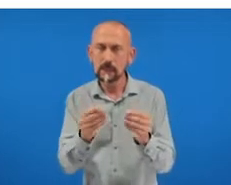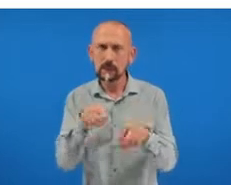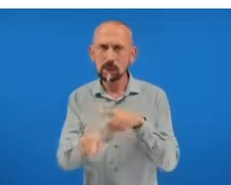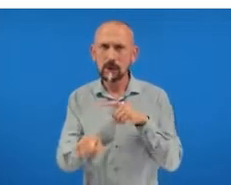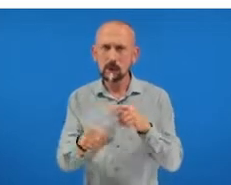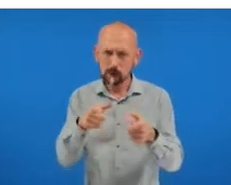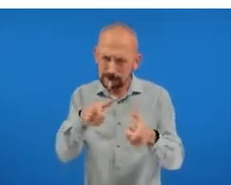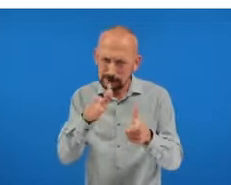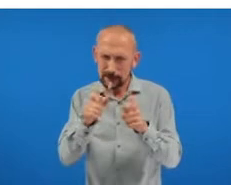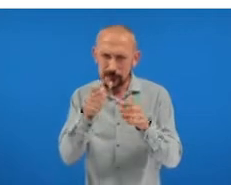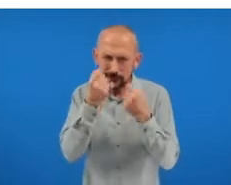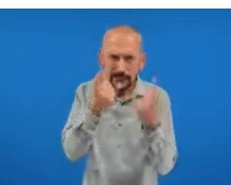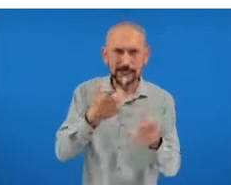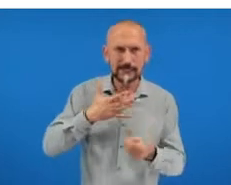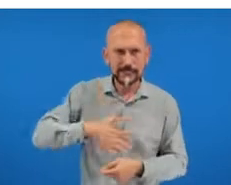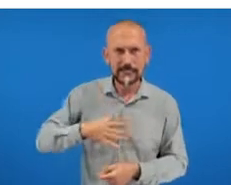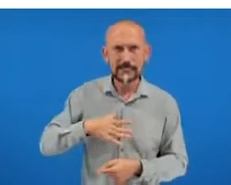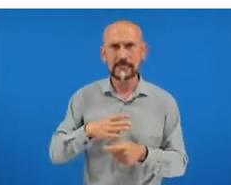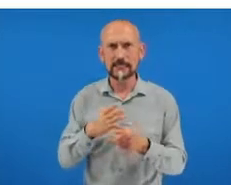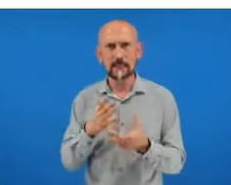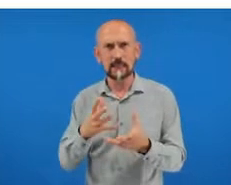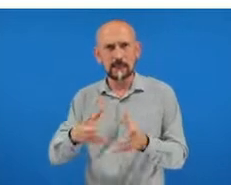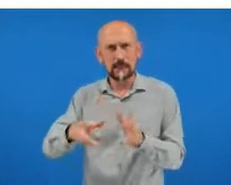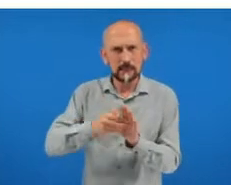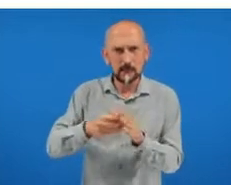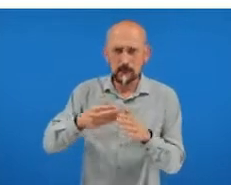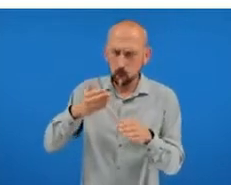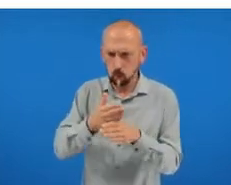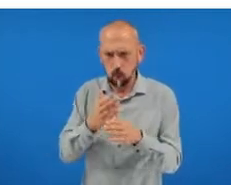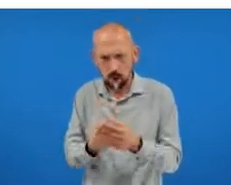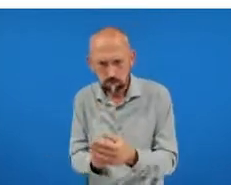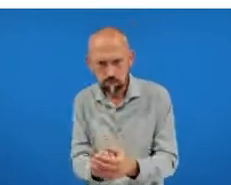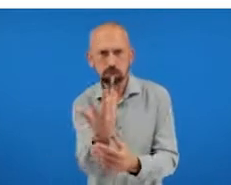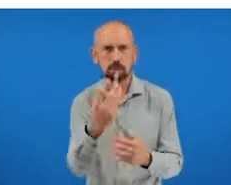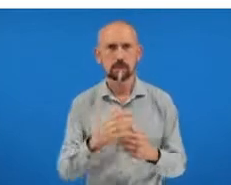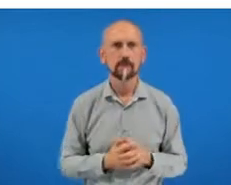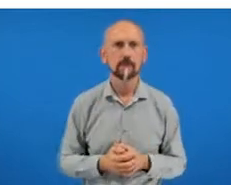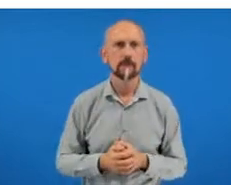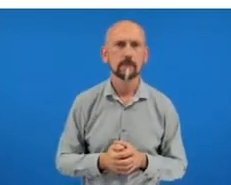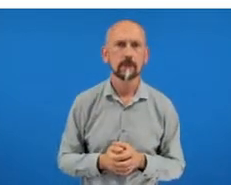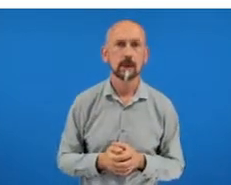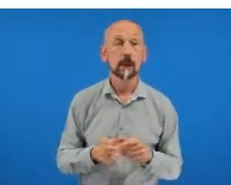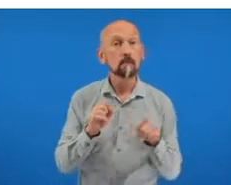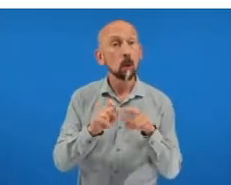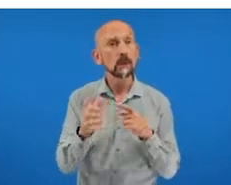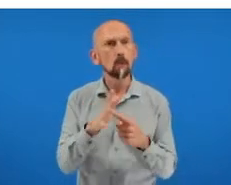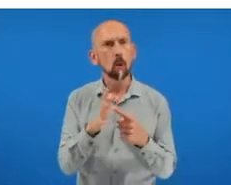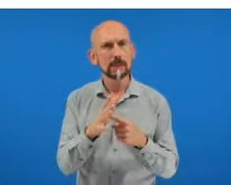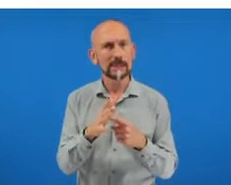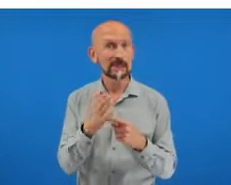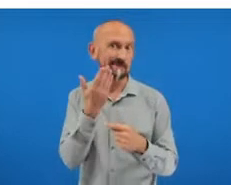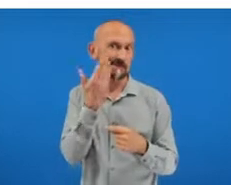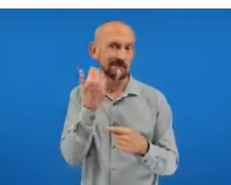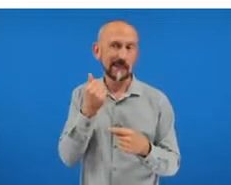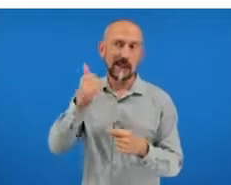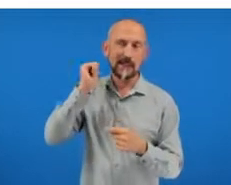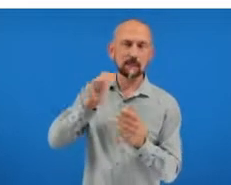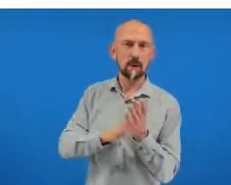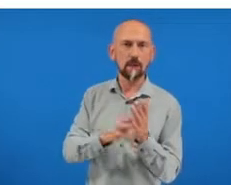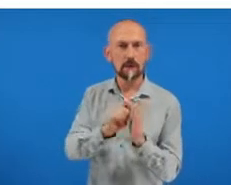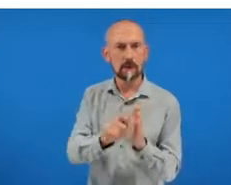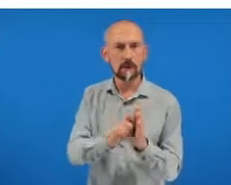work into it. And I think most importantly, and I discussed this in the blog that I posted last month for